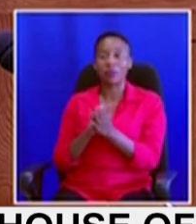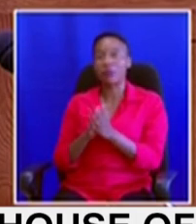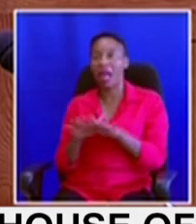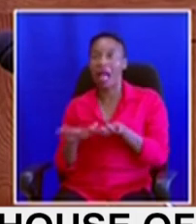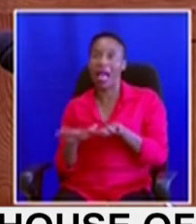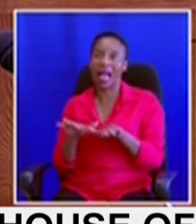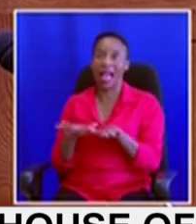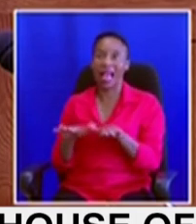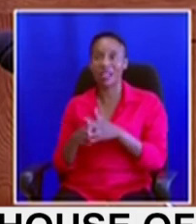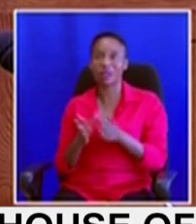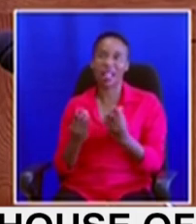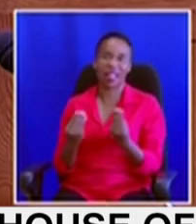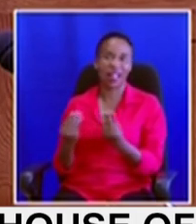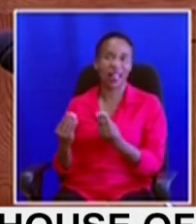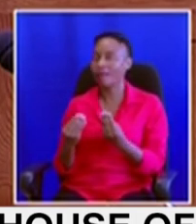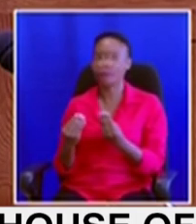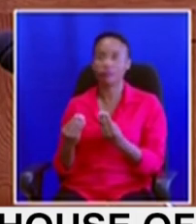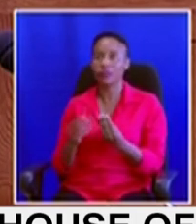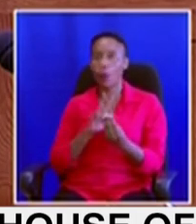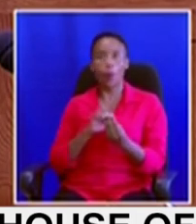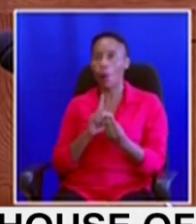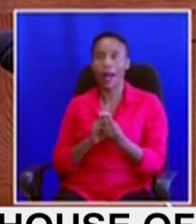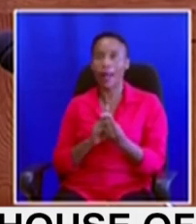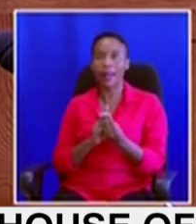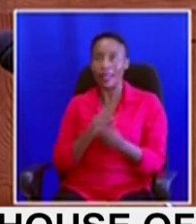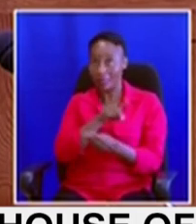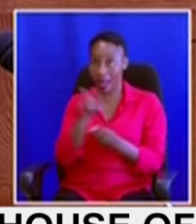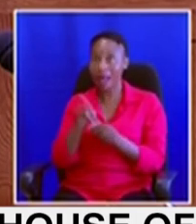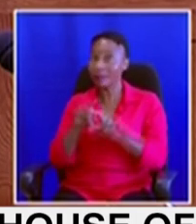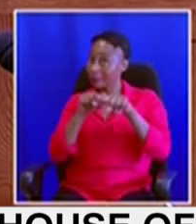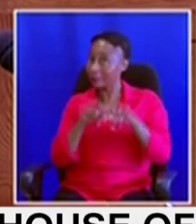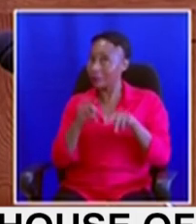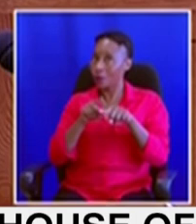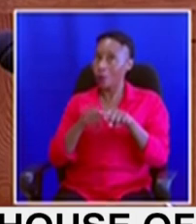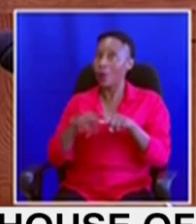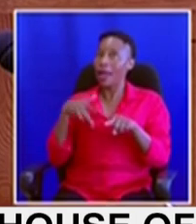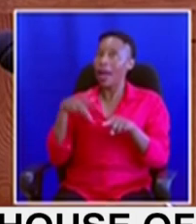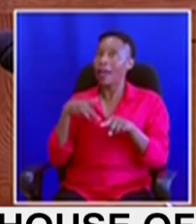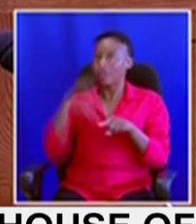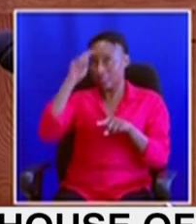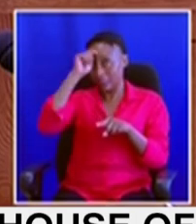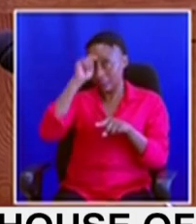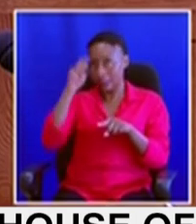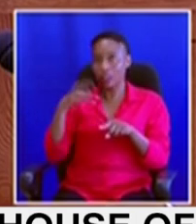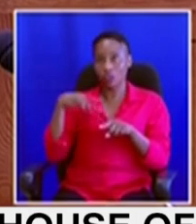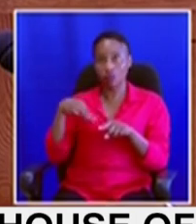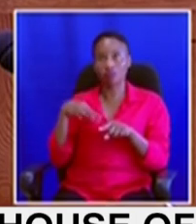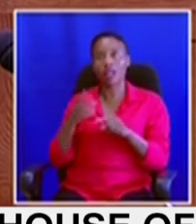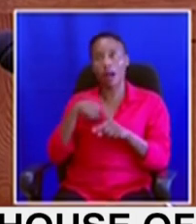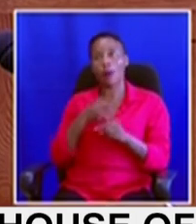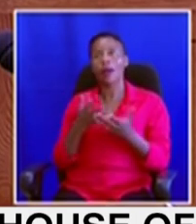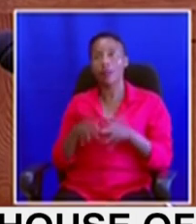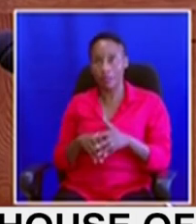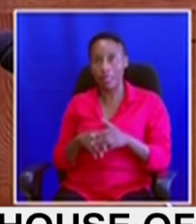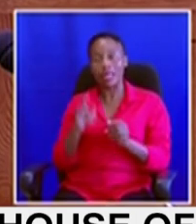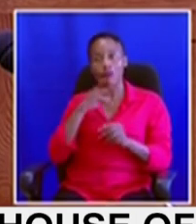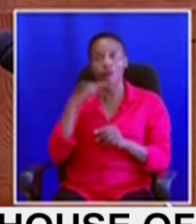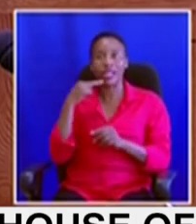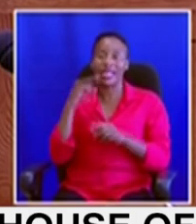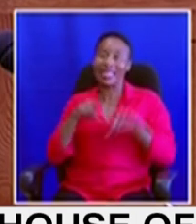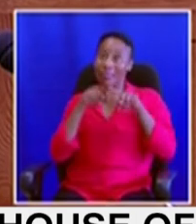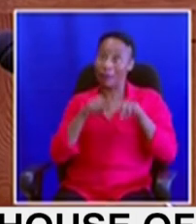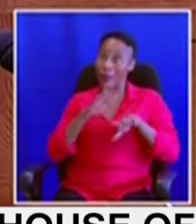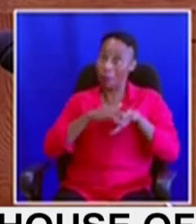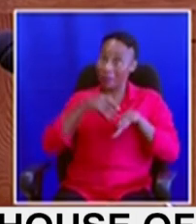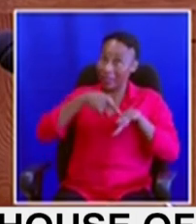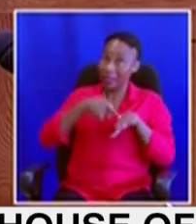as I said, the lives of our sons and brothers really depend on this. And as we do this, let us